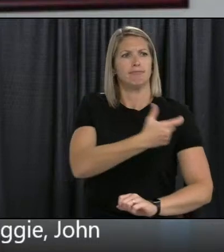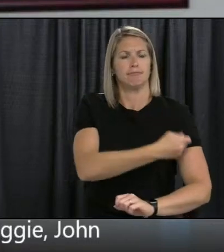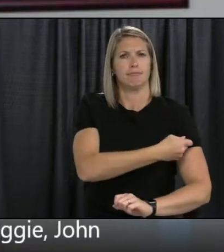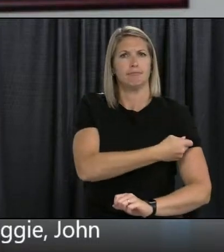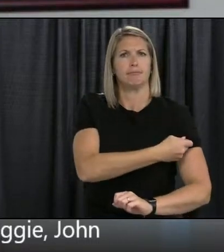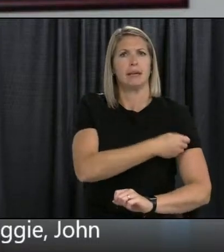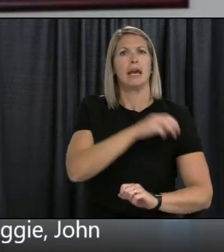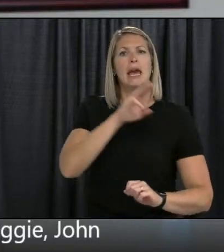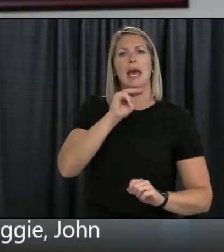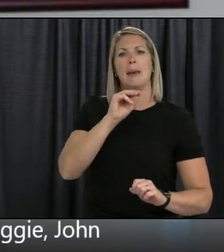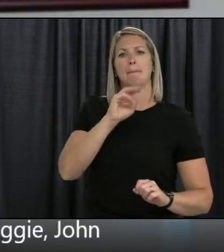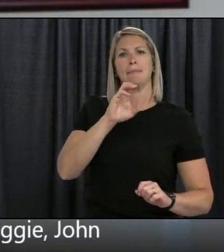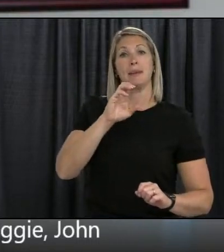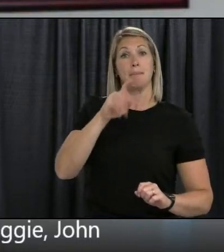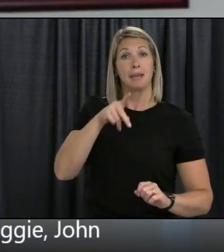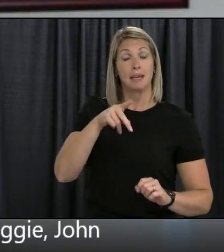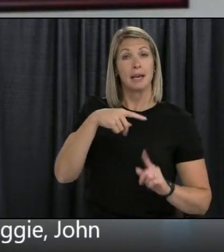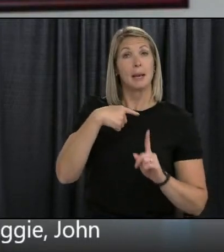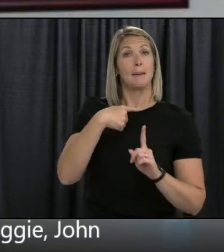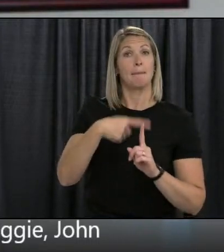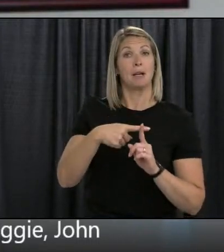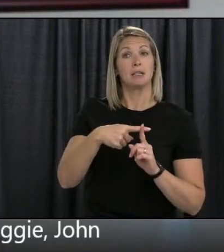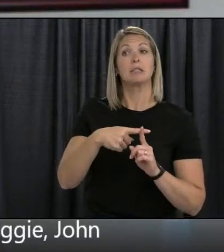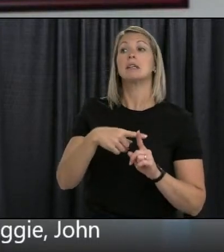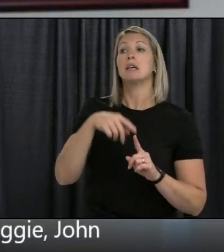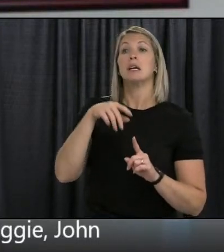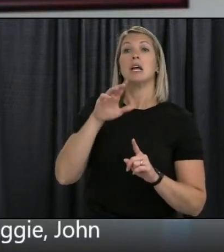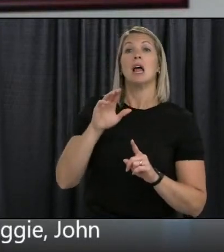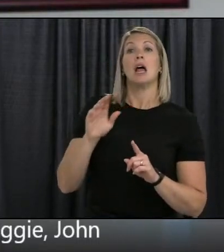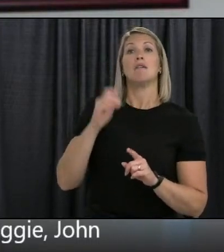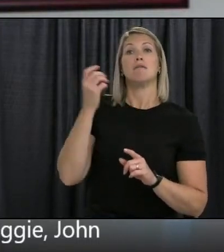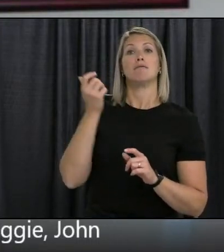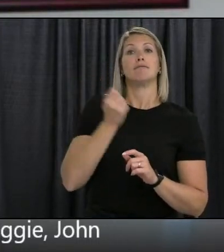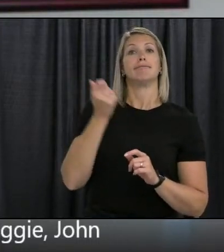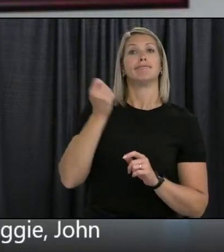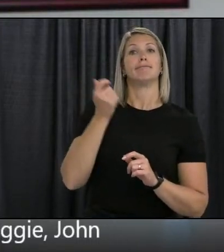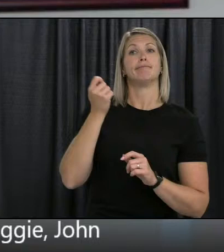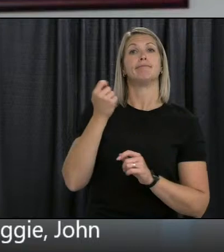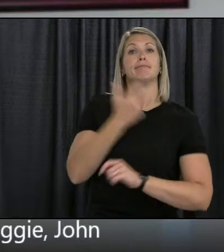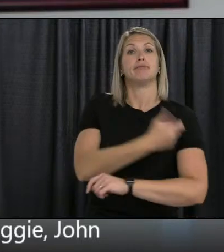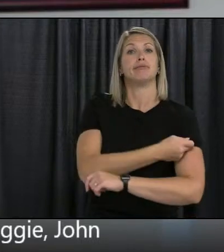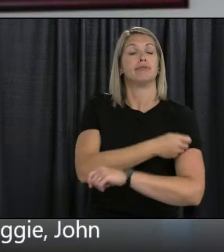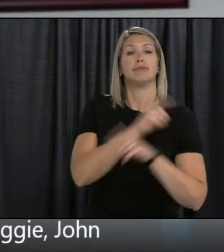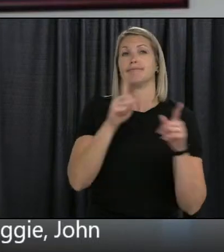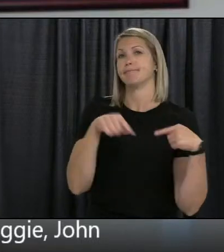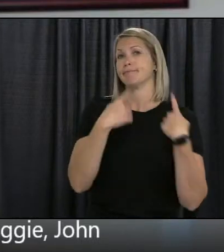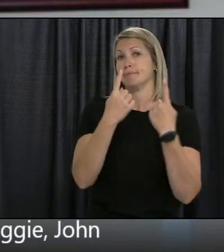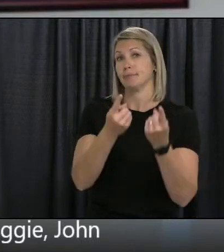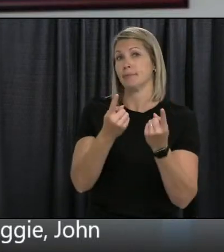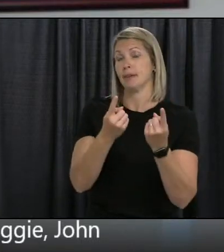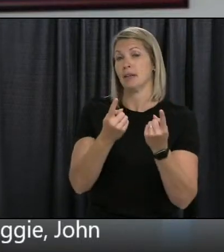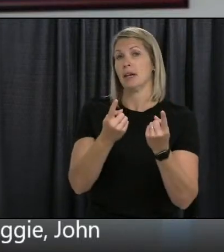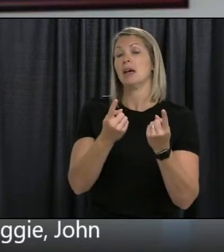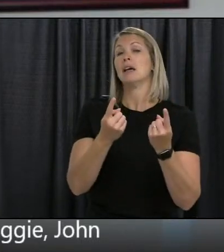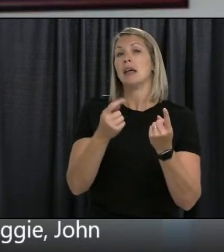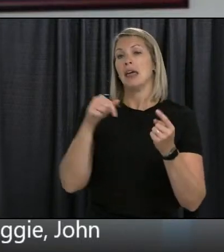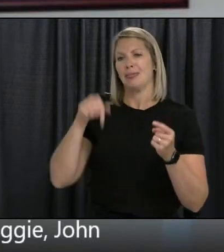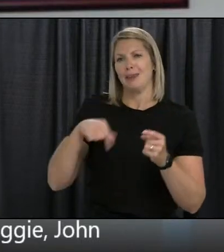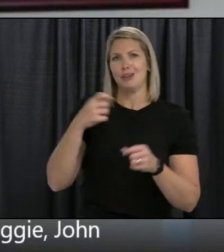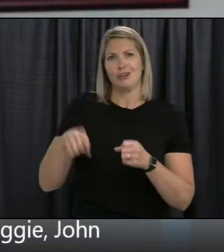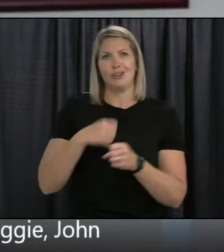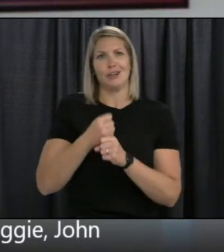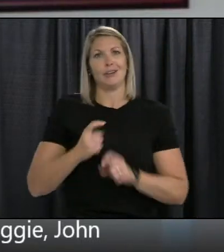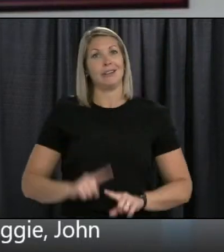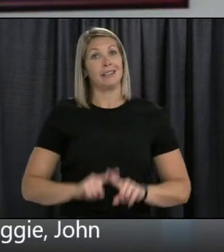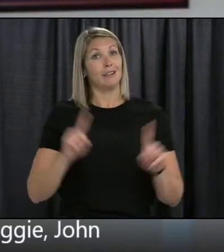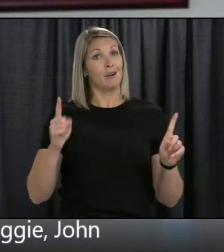to NLPDP recipients, and that's been in place for some considerable time. Our concern this year is that we